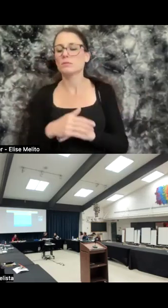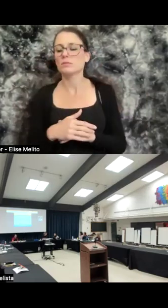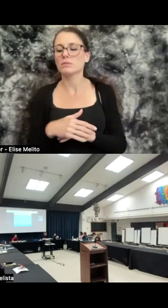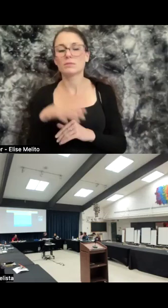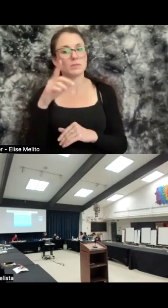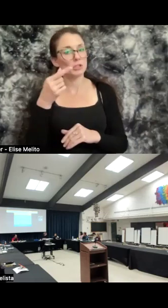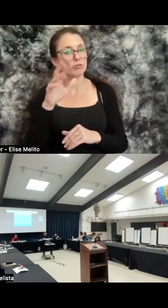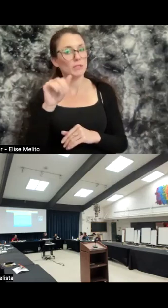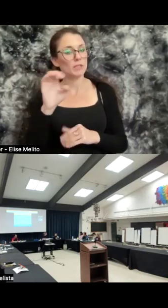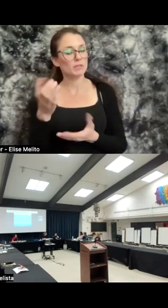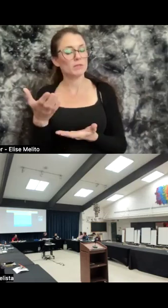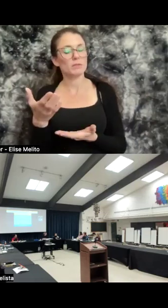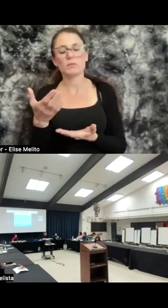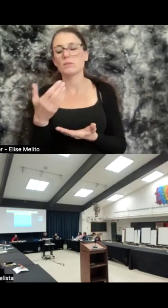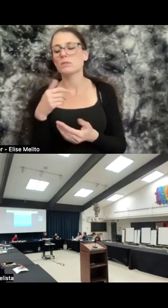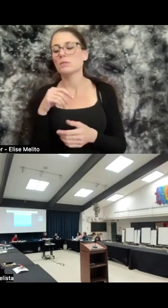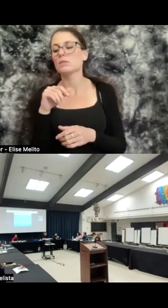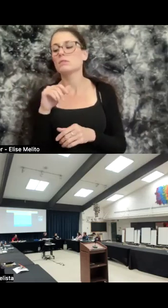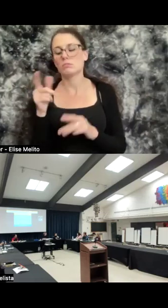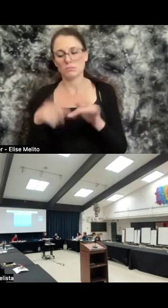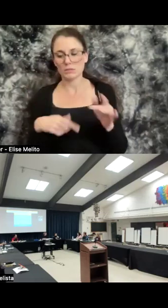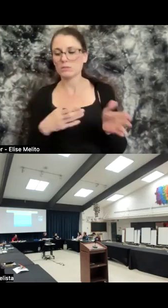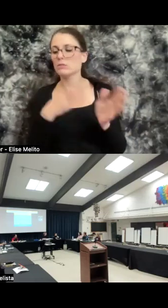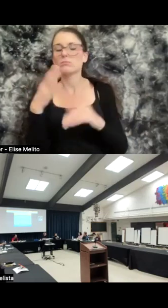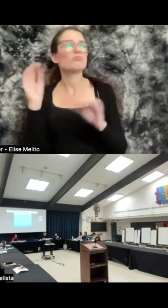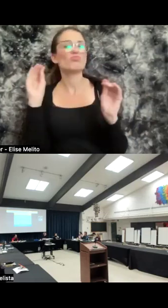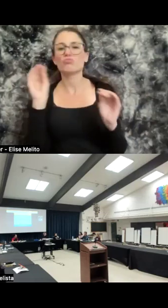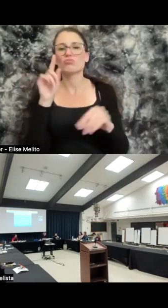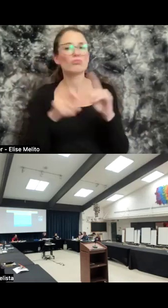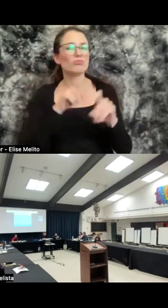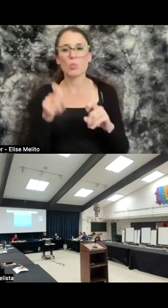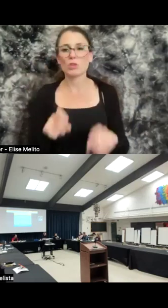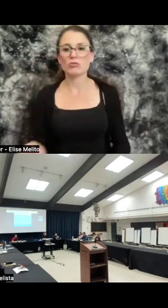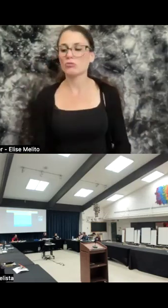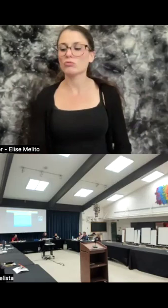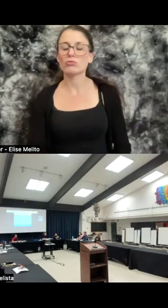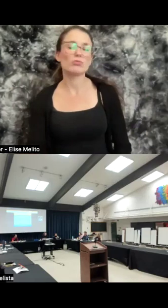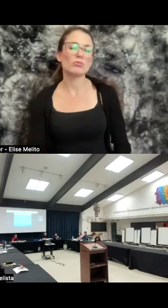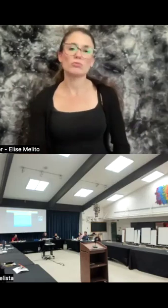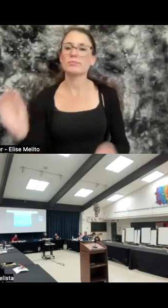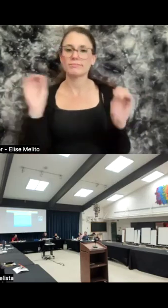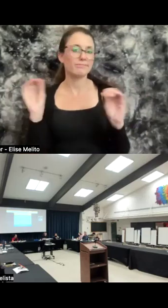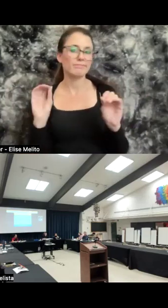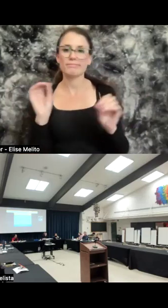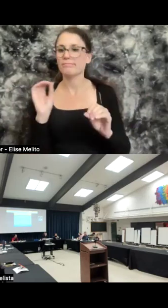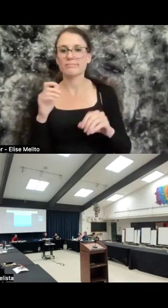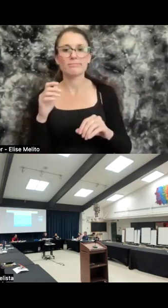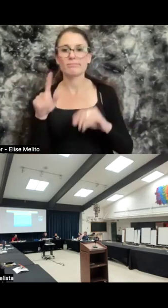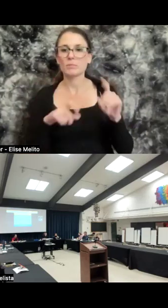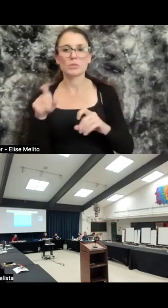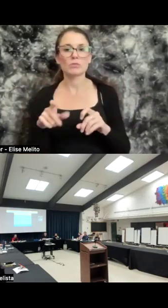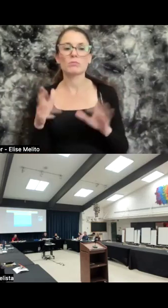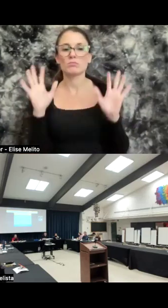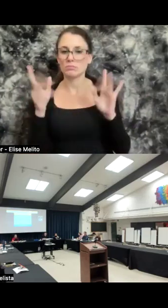Grace? Okay. No questions. No questions. I'll